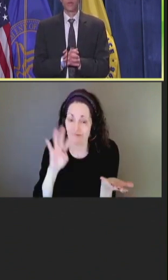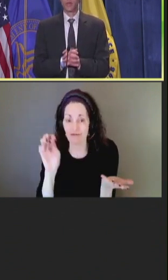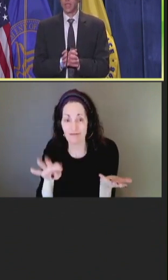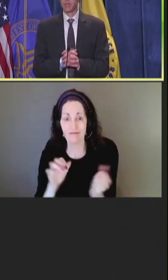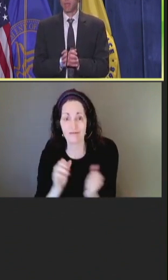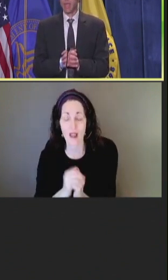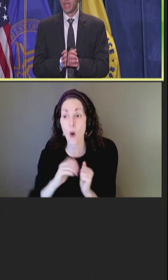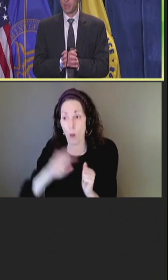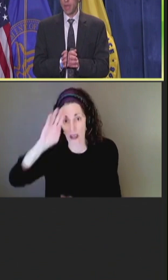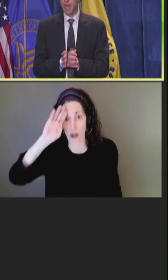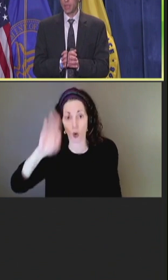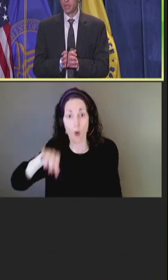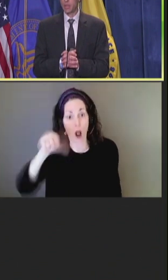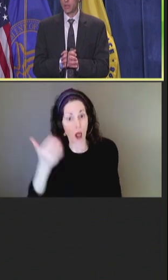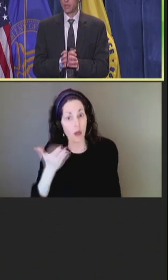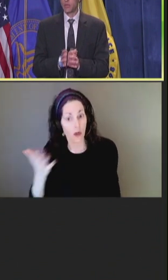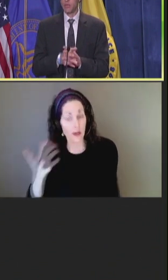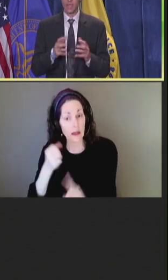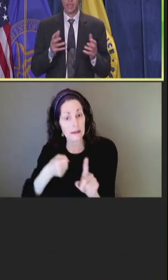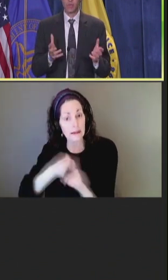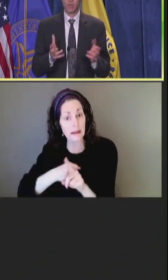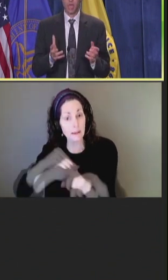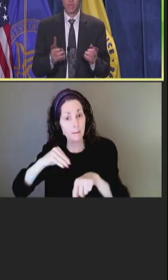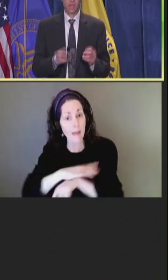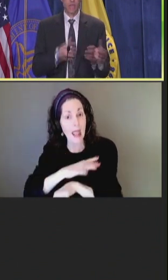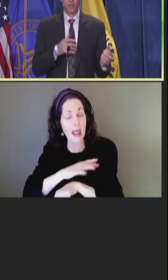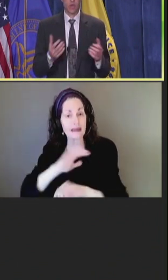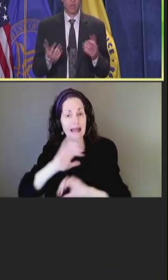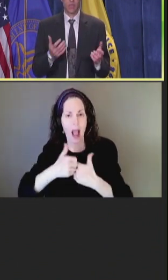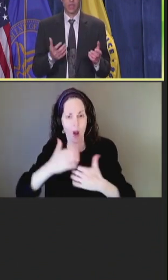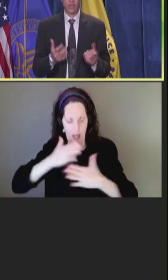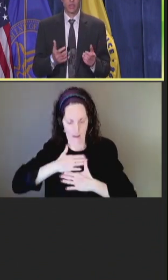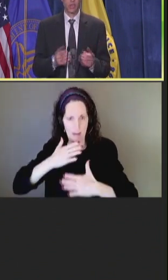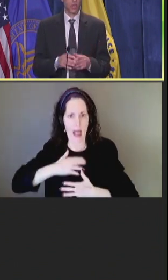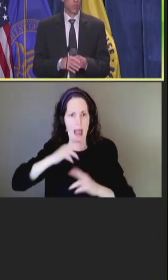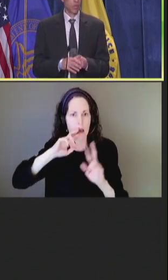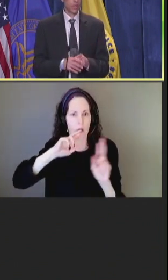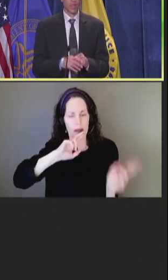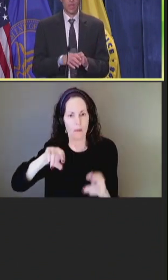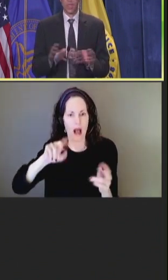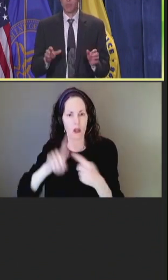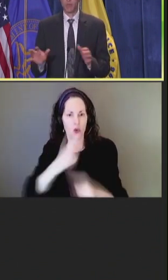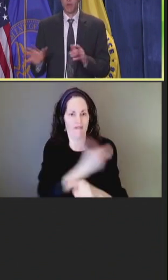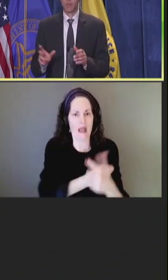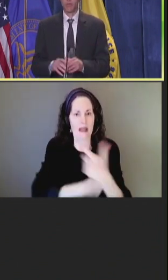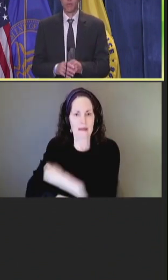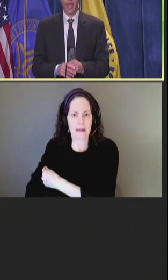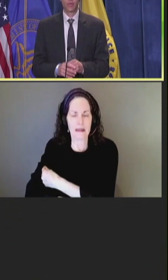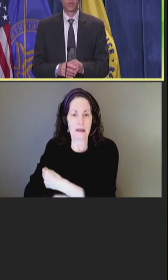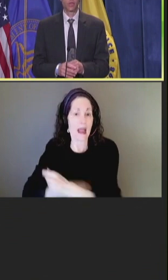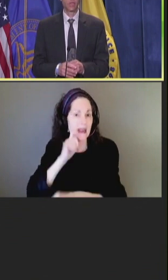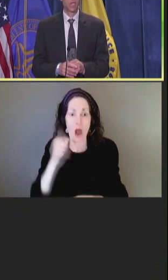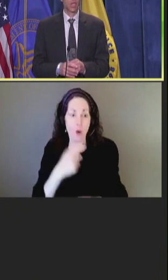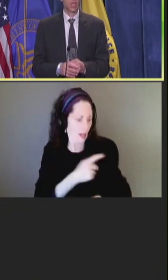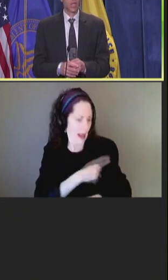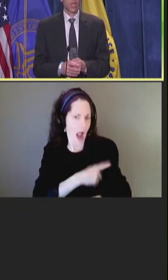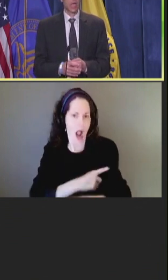other things may impact vaccine responses, not just arm selection, but a number of other